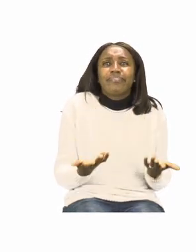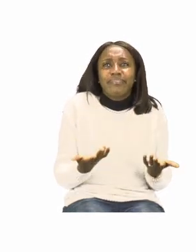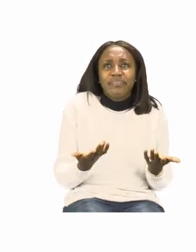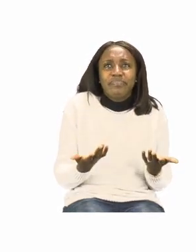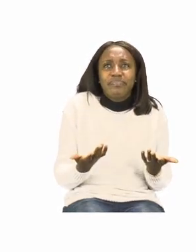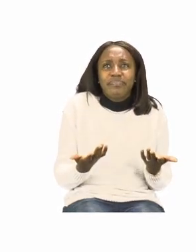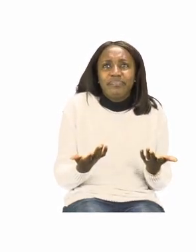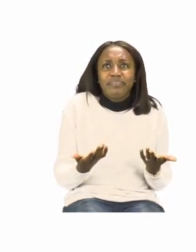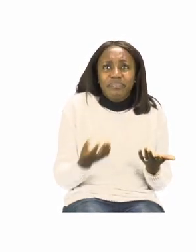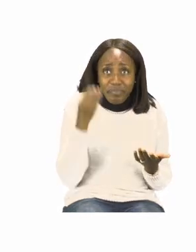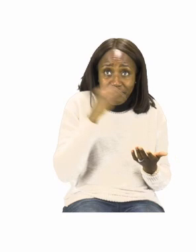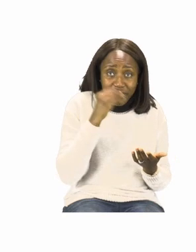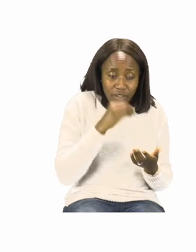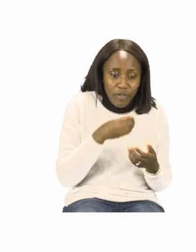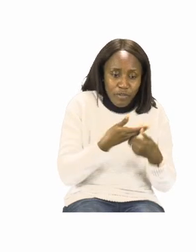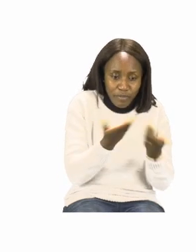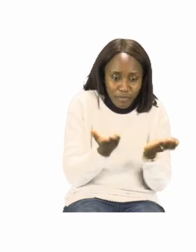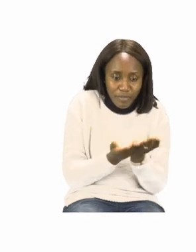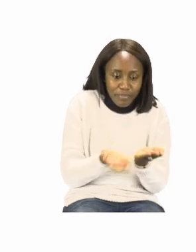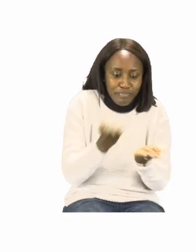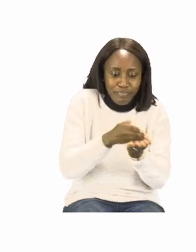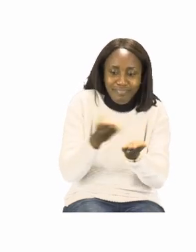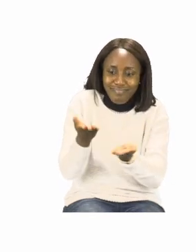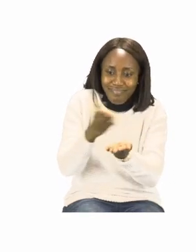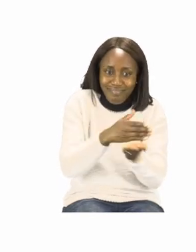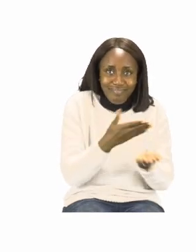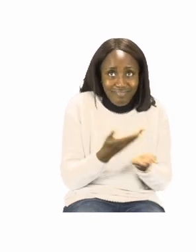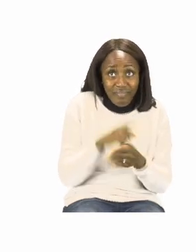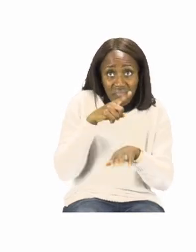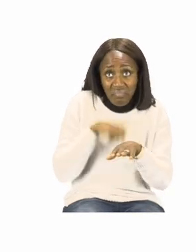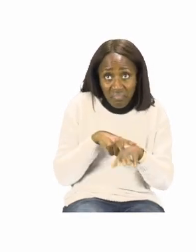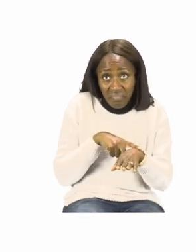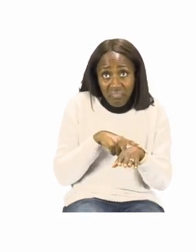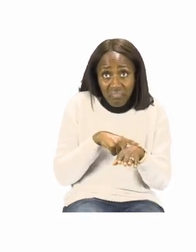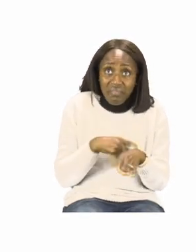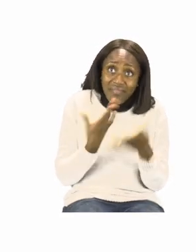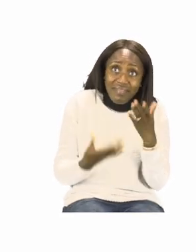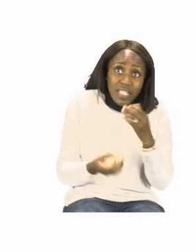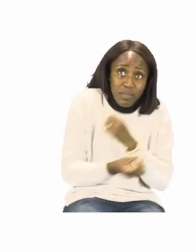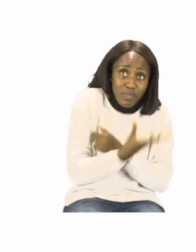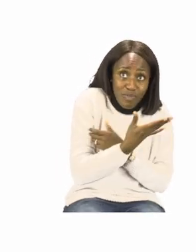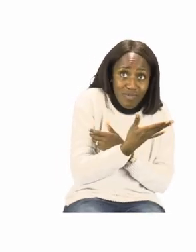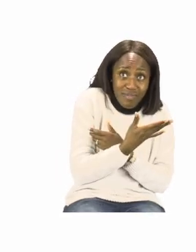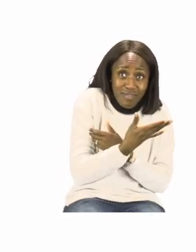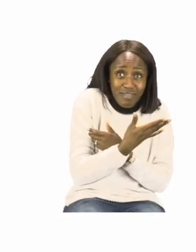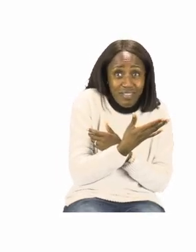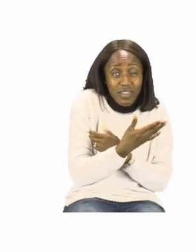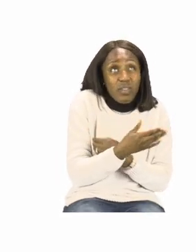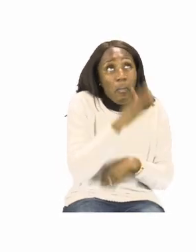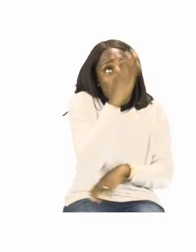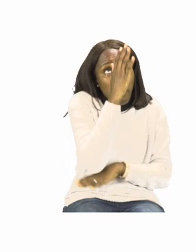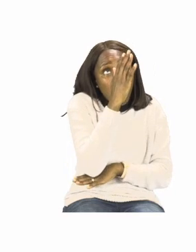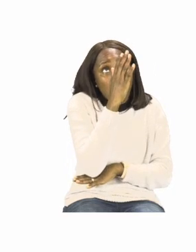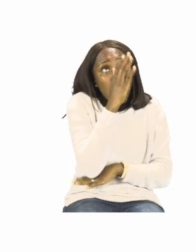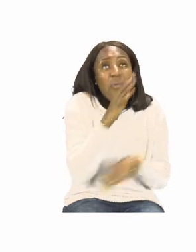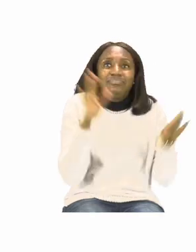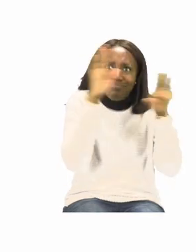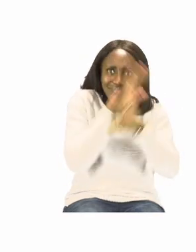to be eaten on a specific time. For example, breakfast is a